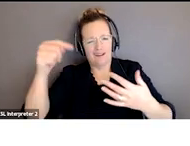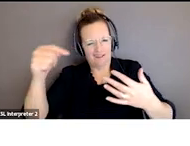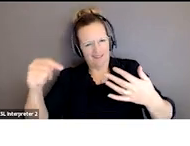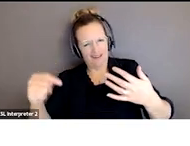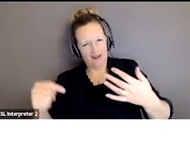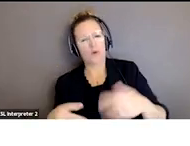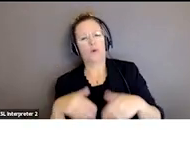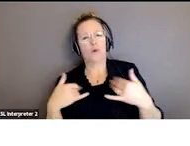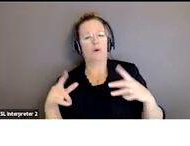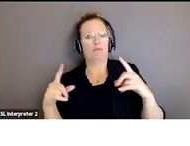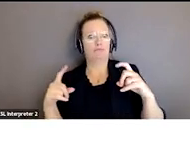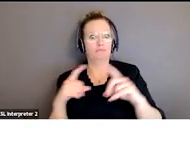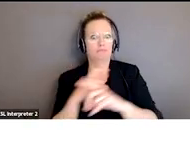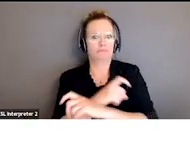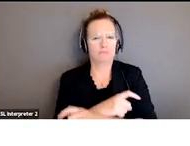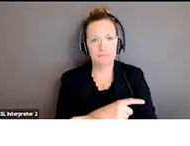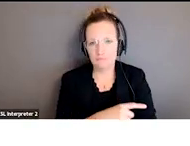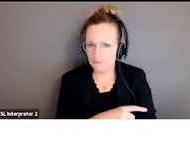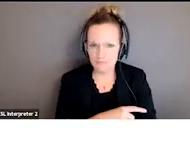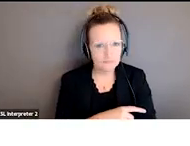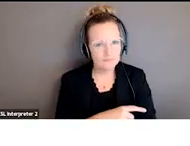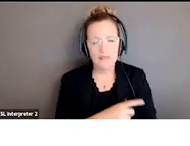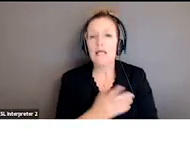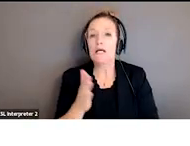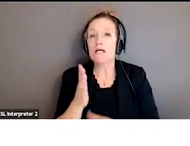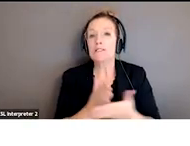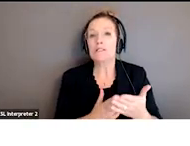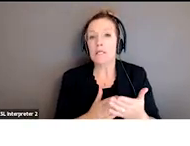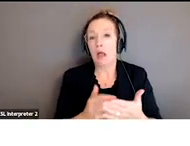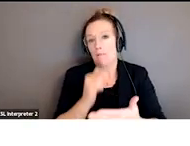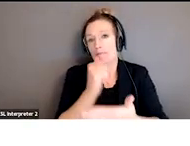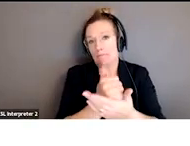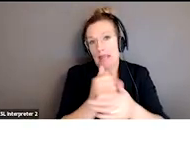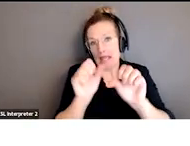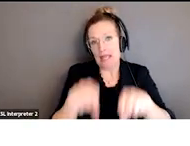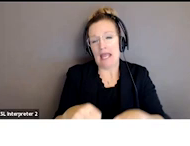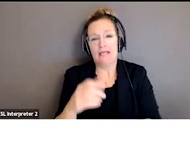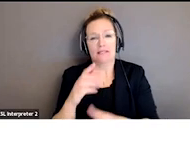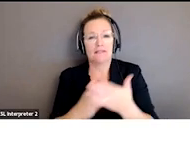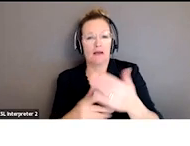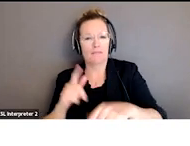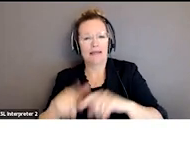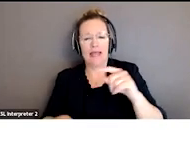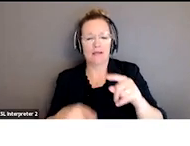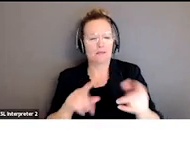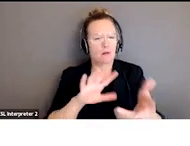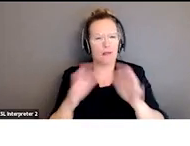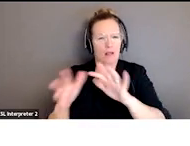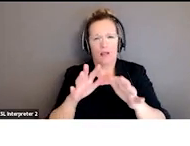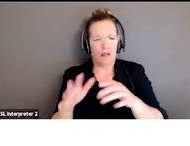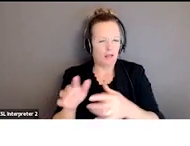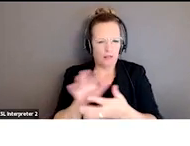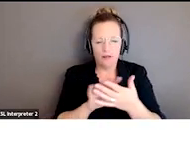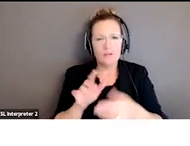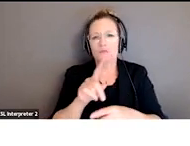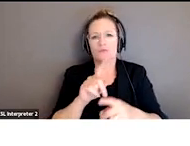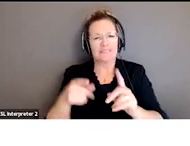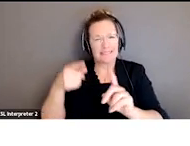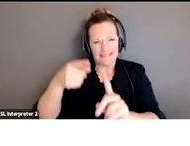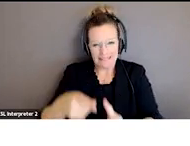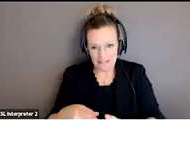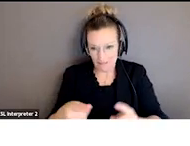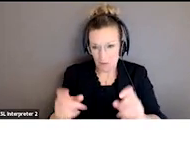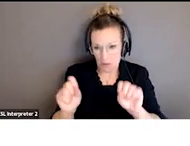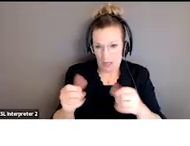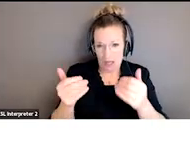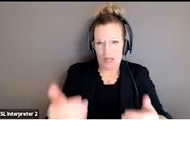area. Some things can be patented, some things cannot, and there are very specific requirements if it is